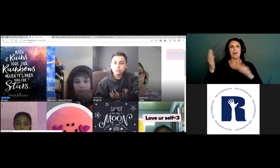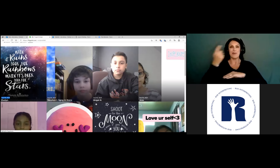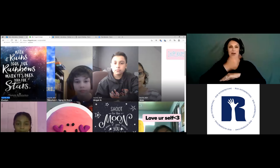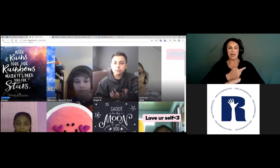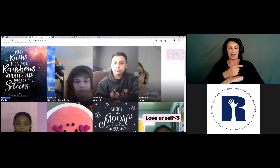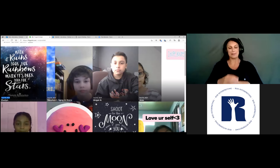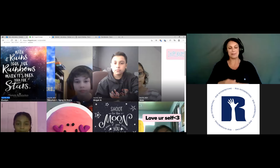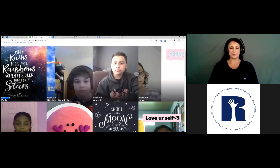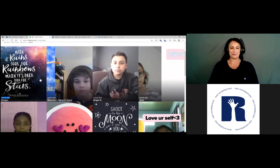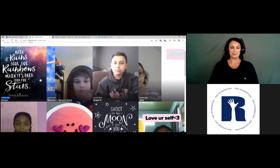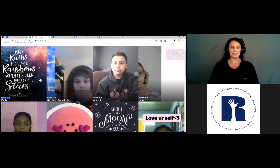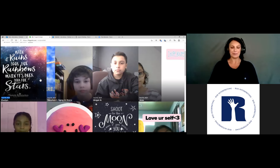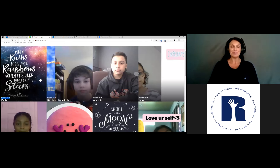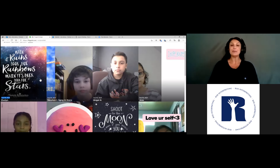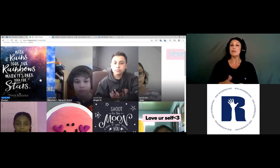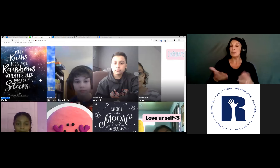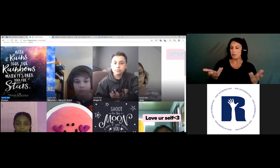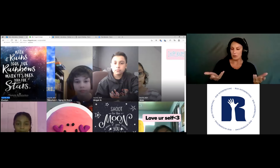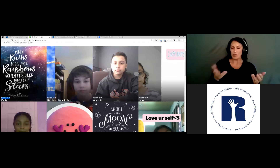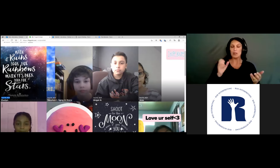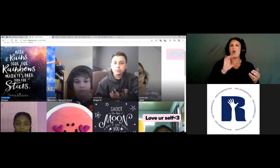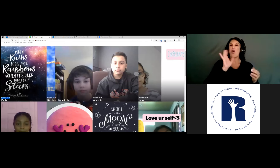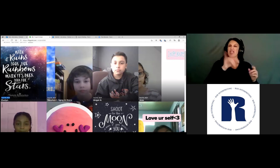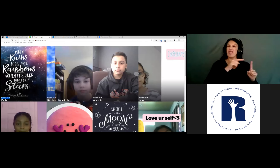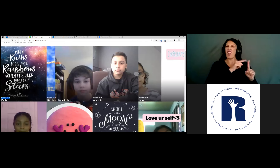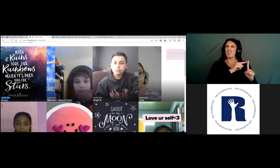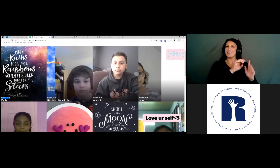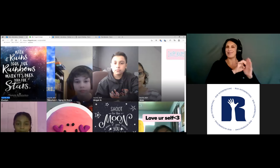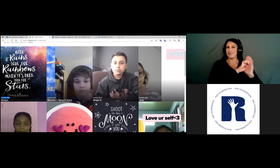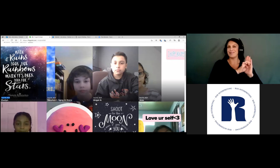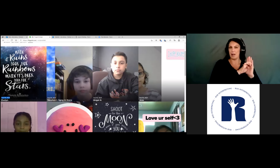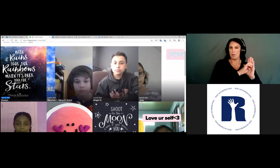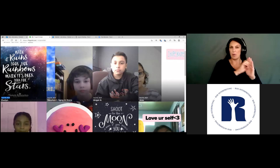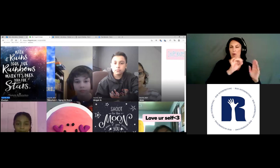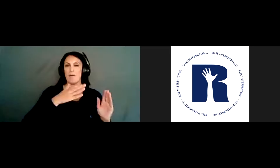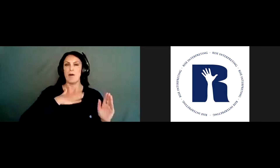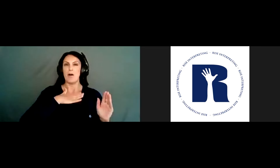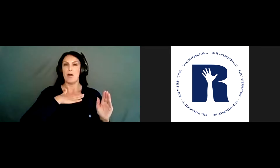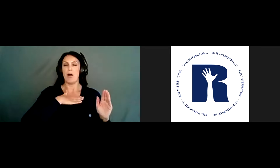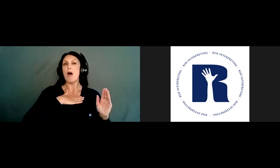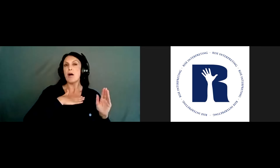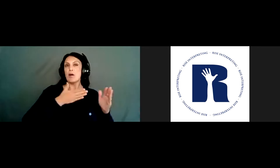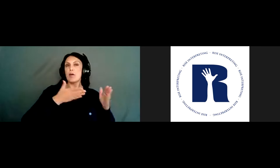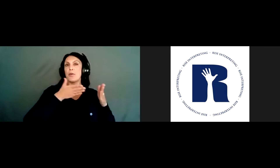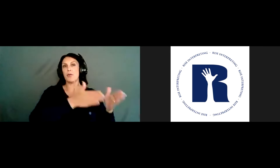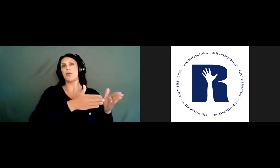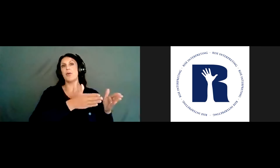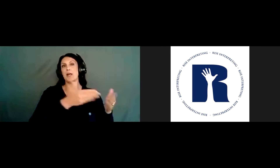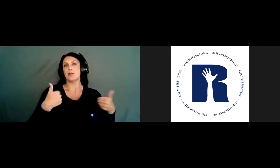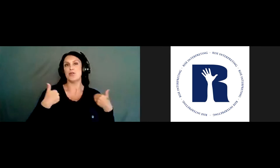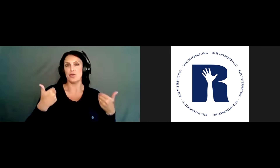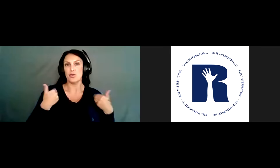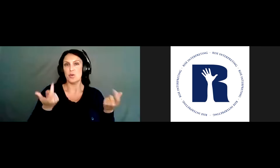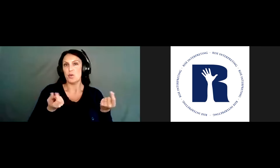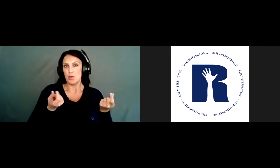So we're doing things like that. I don't want to take up too much time with it, but I just wanted to show you some examples of what our youth are doing.